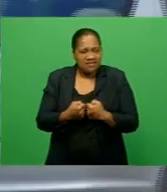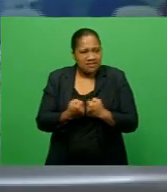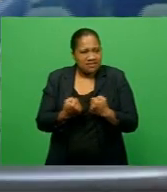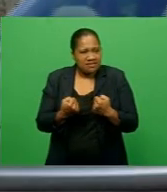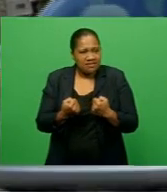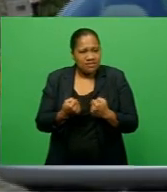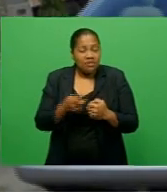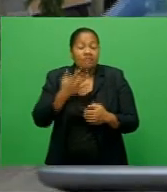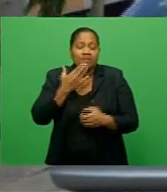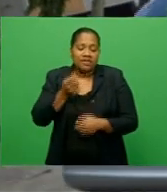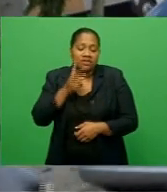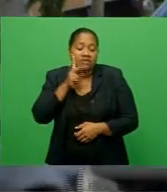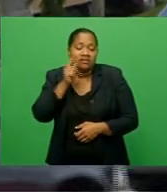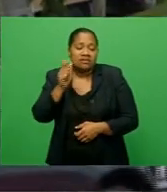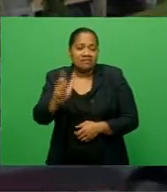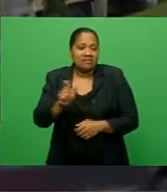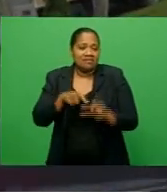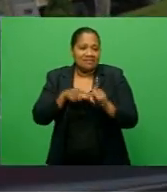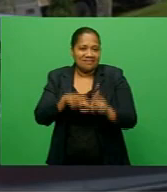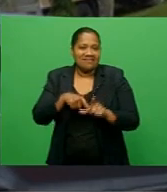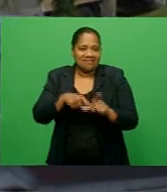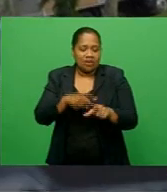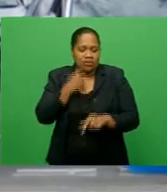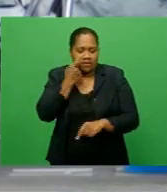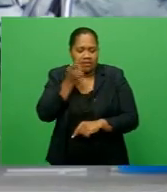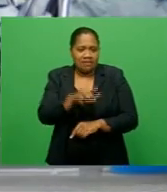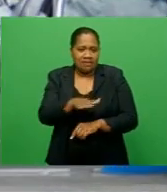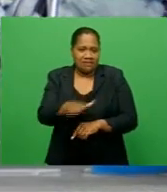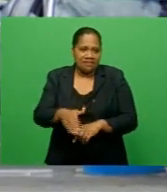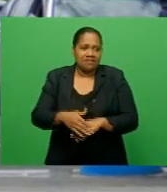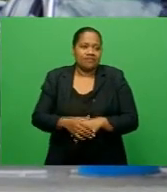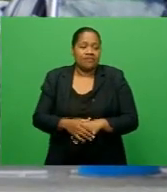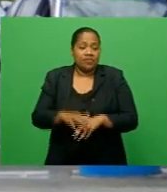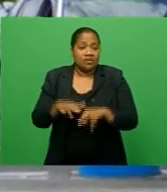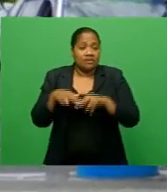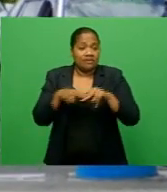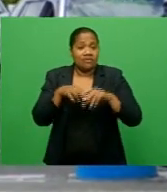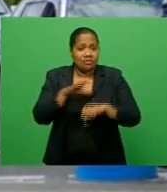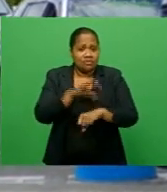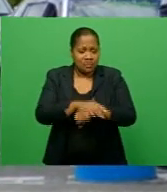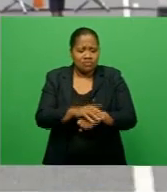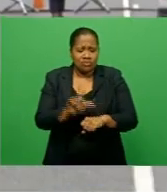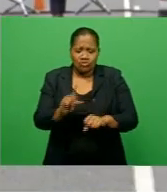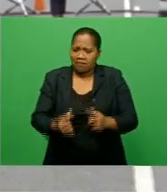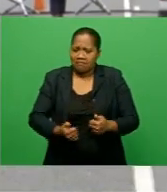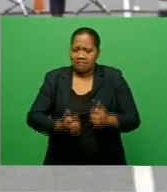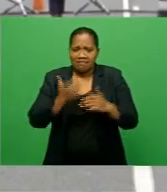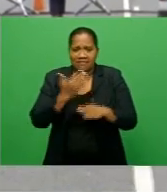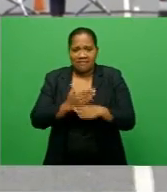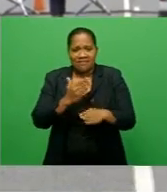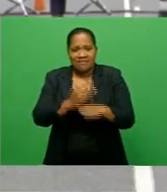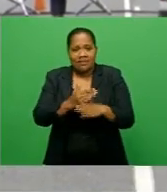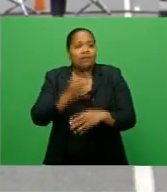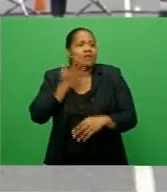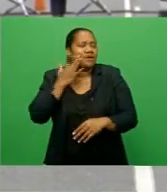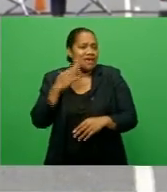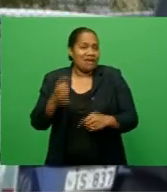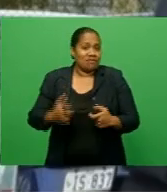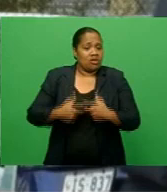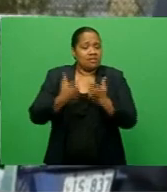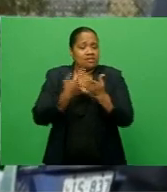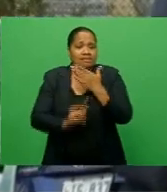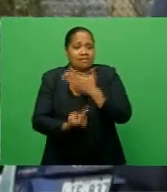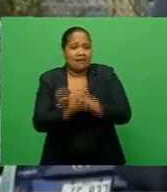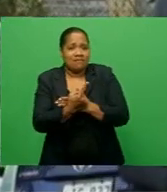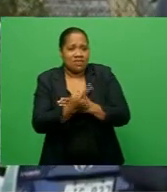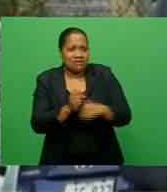ones. President Kondrote says the Fiji police force has been doing a commendable job even when faced with the challenges of the